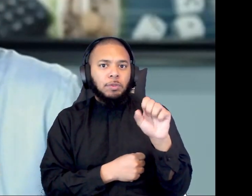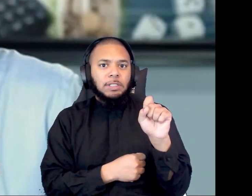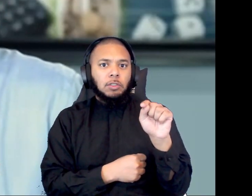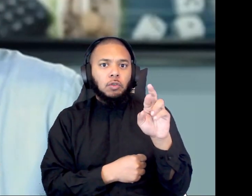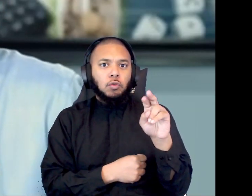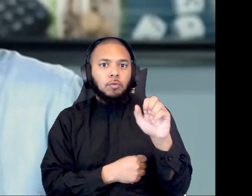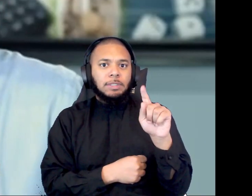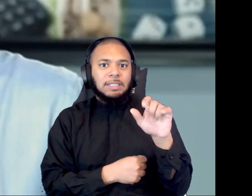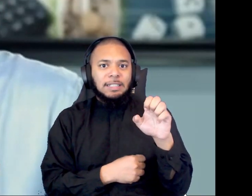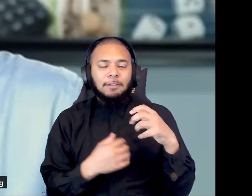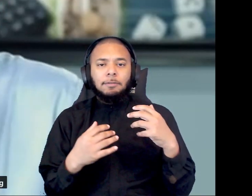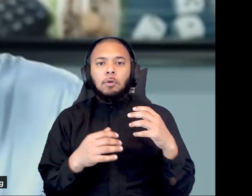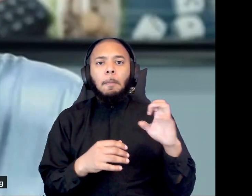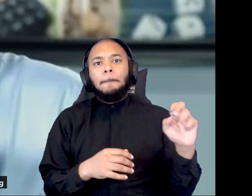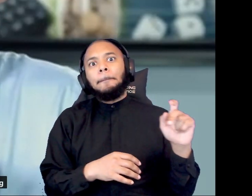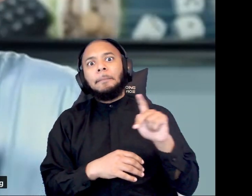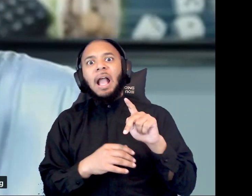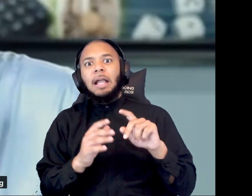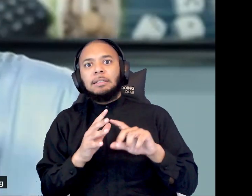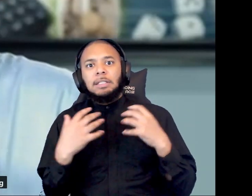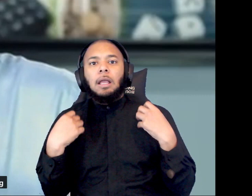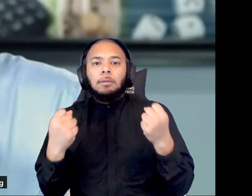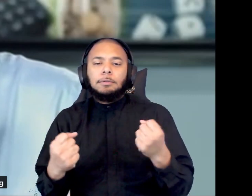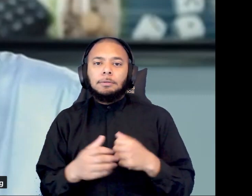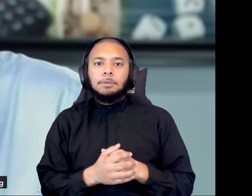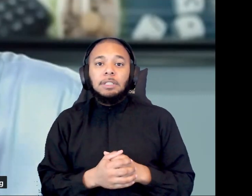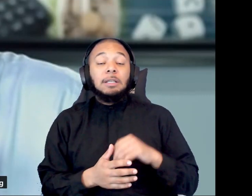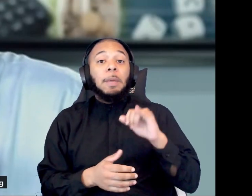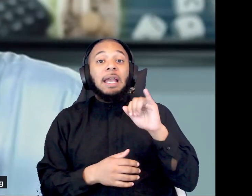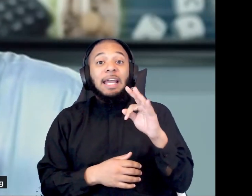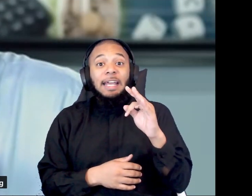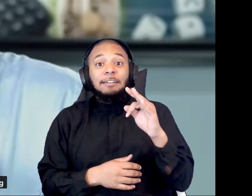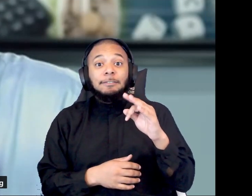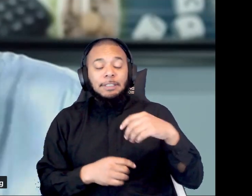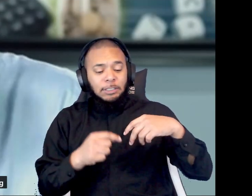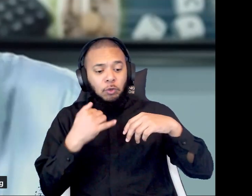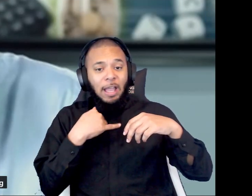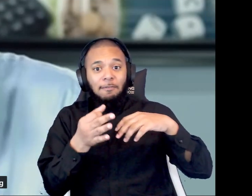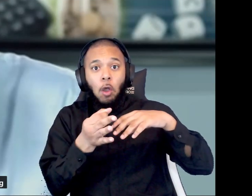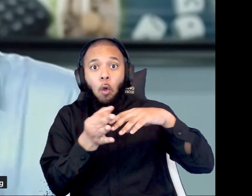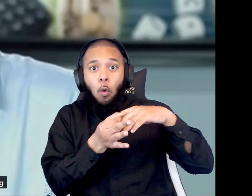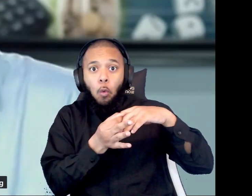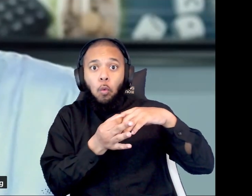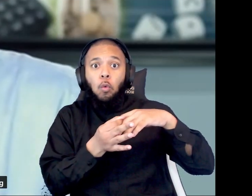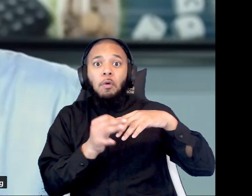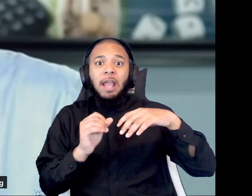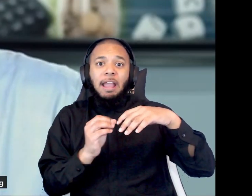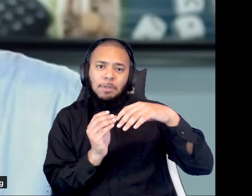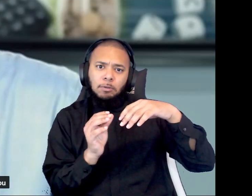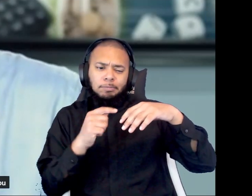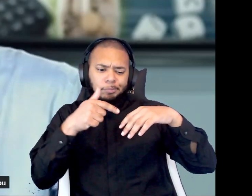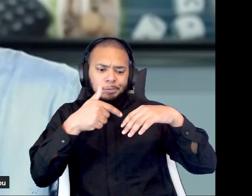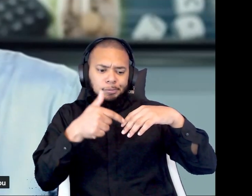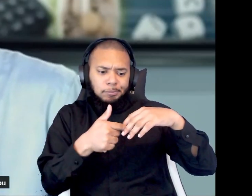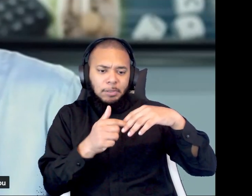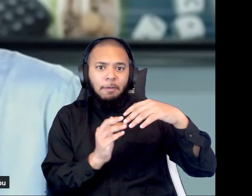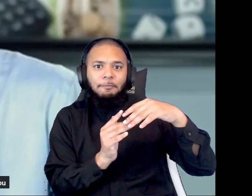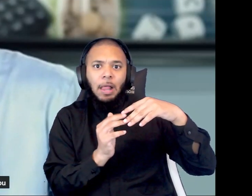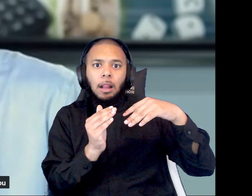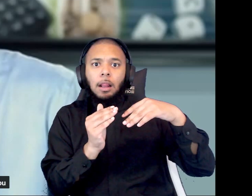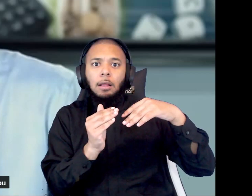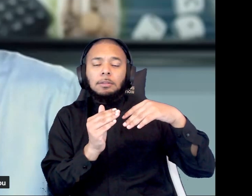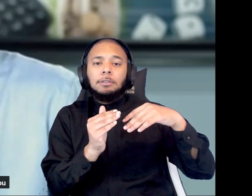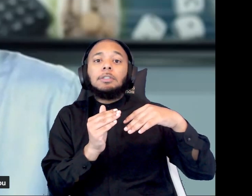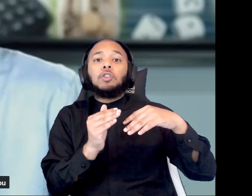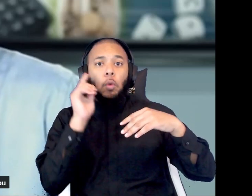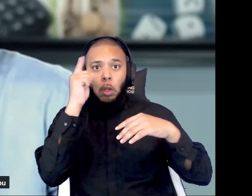if you have a filling where they need to drill out some of the decay and then put in a composite filling so that it looks like your